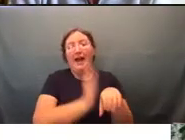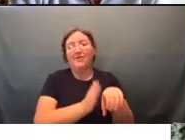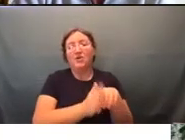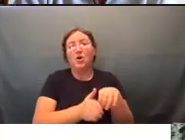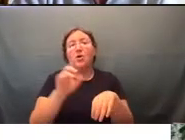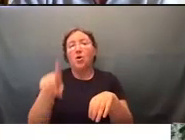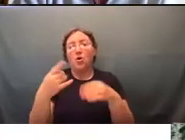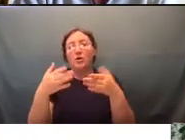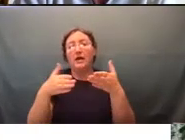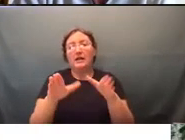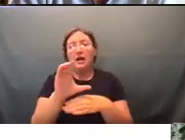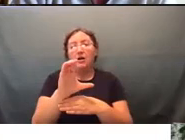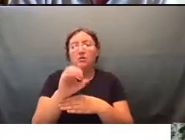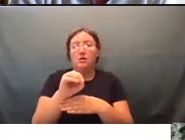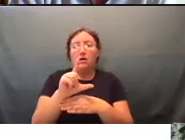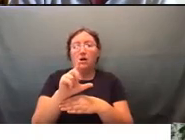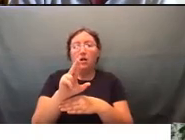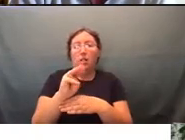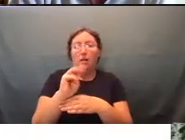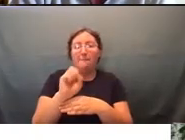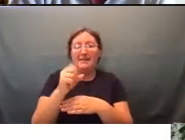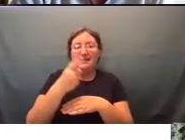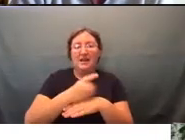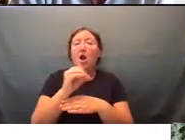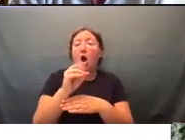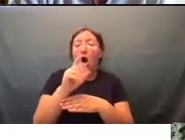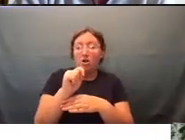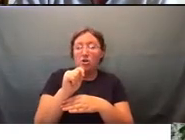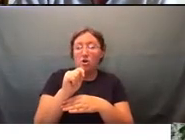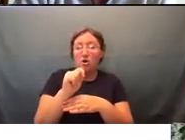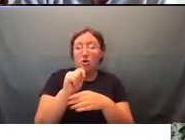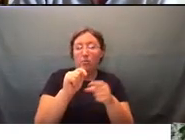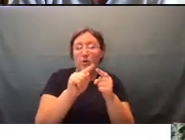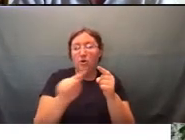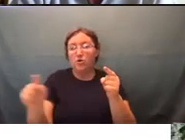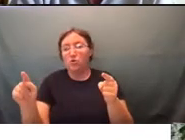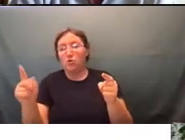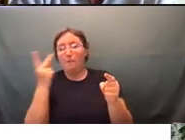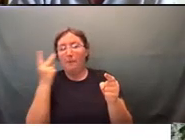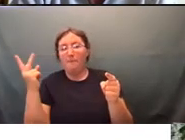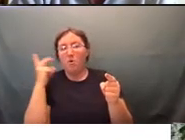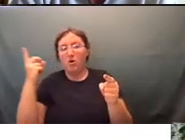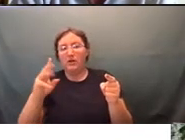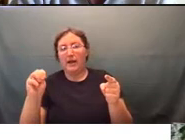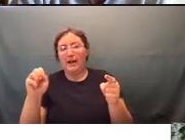available Columbus Day, which is October, early October, to Memorial Day, late